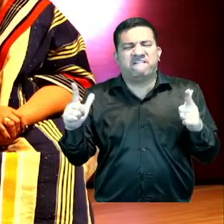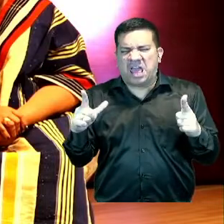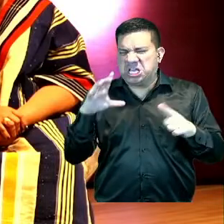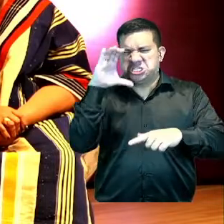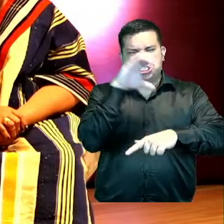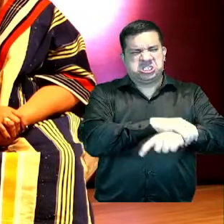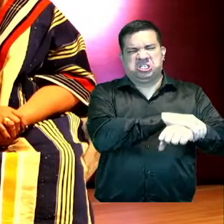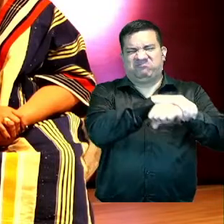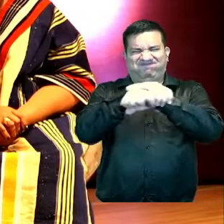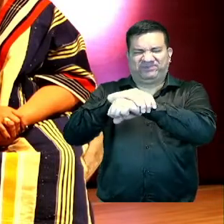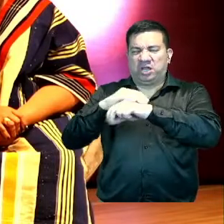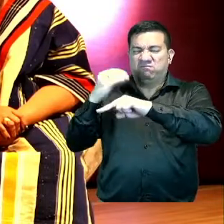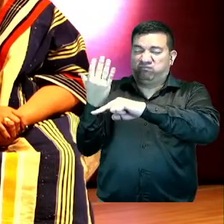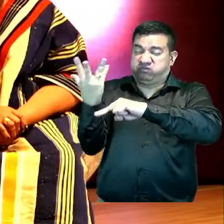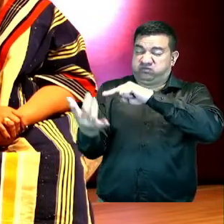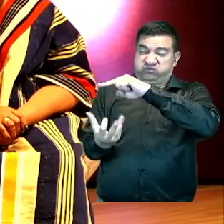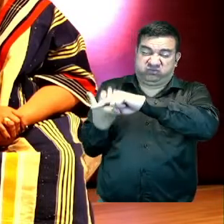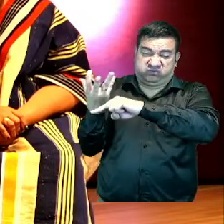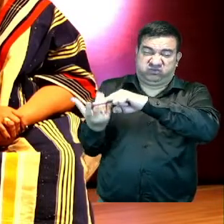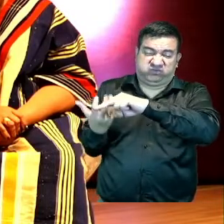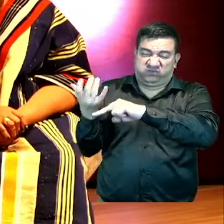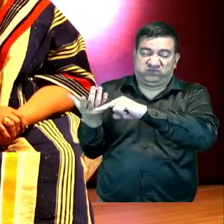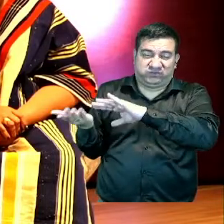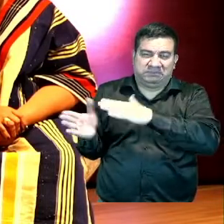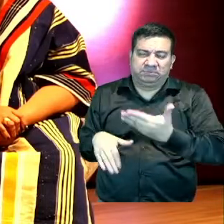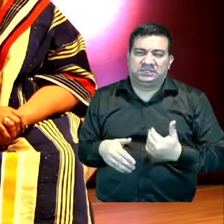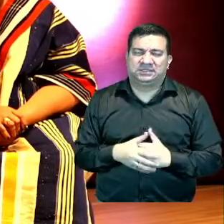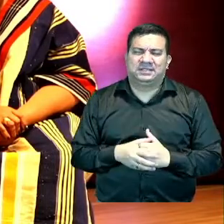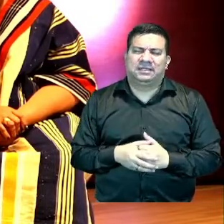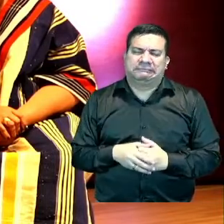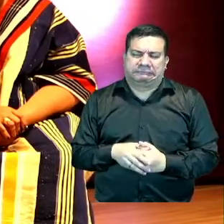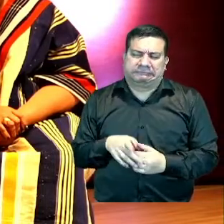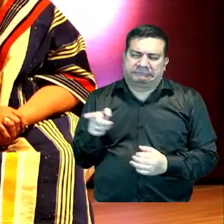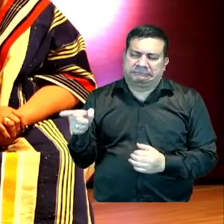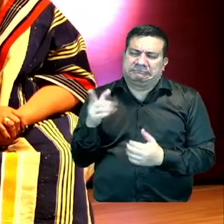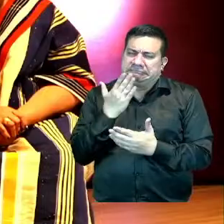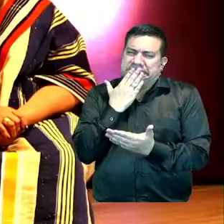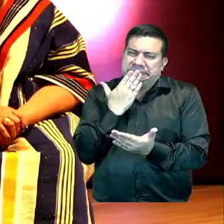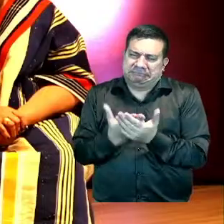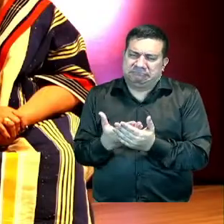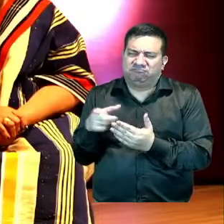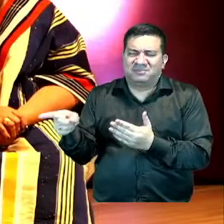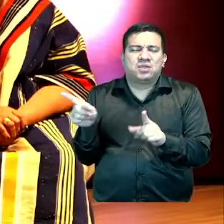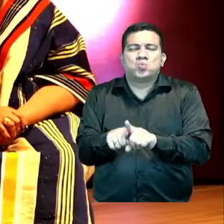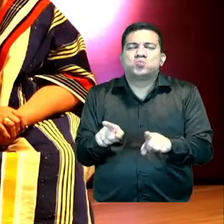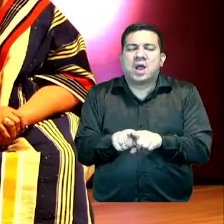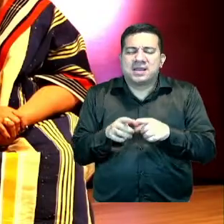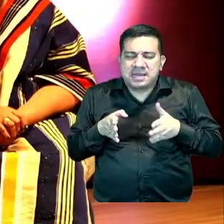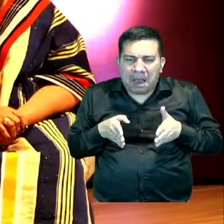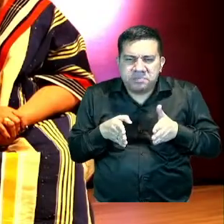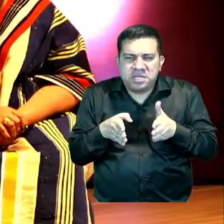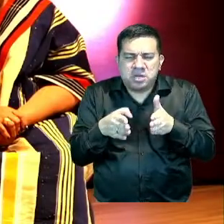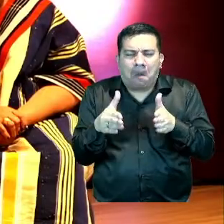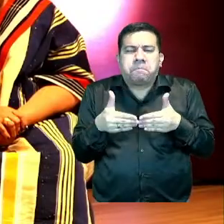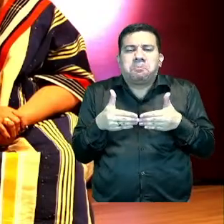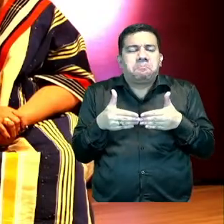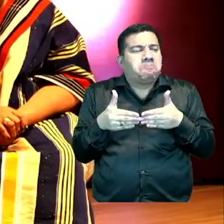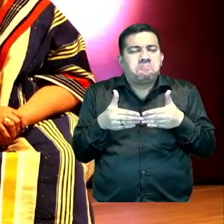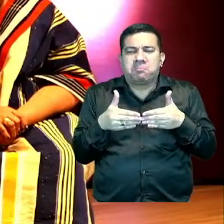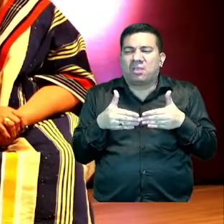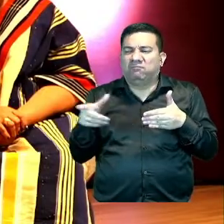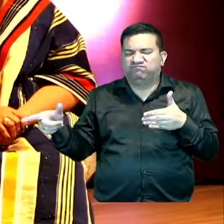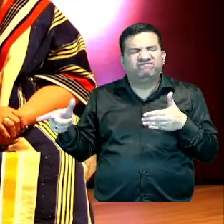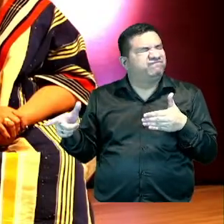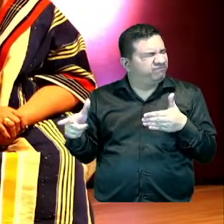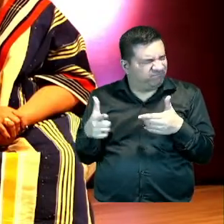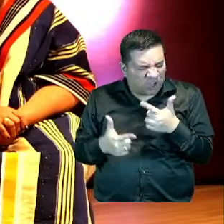The runaway slaves were daring to, fight for liberty. So,